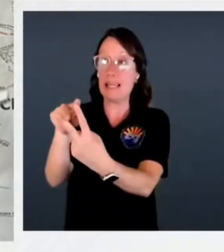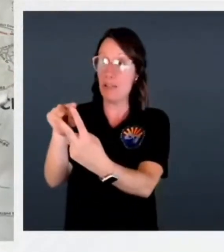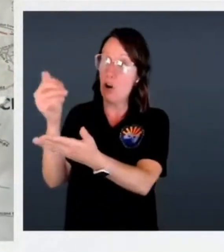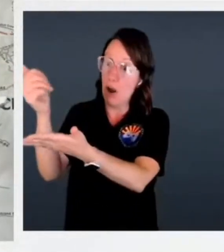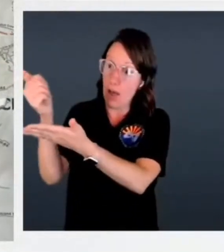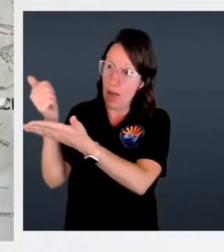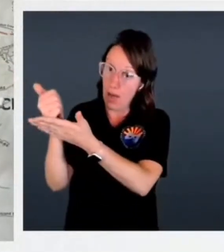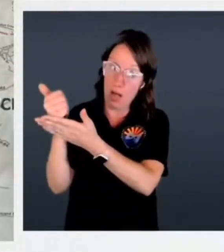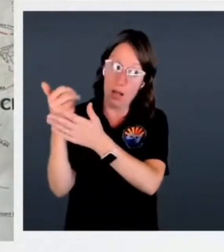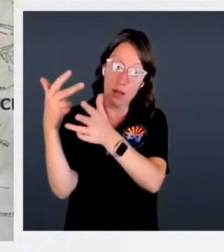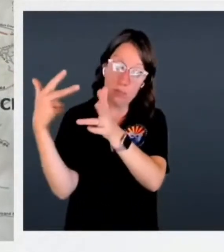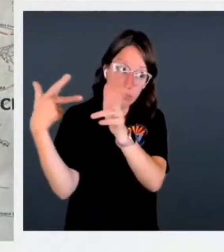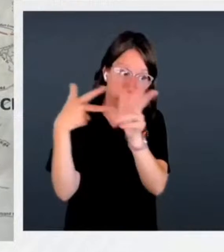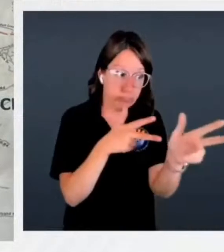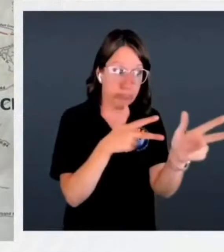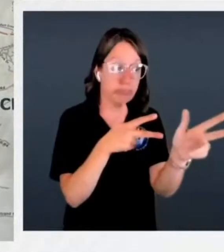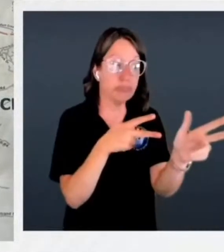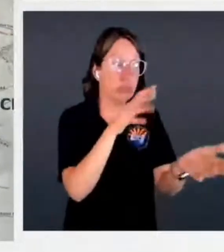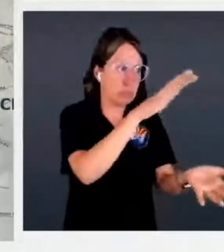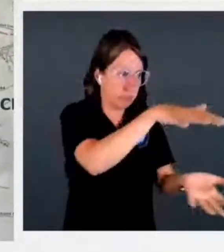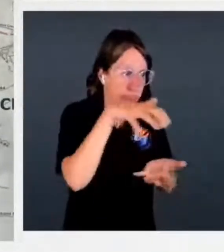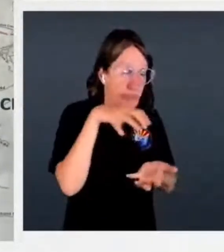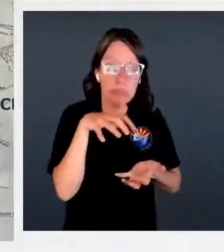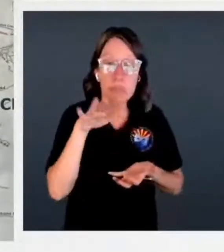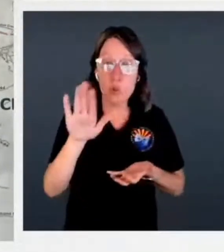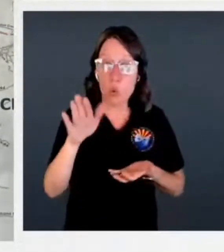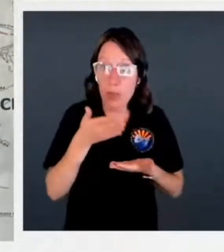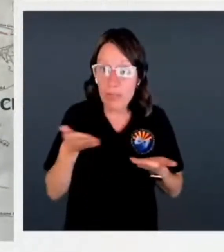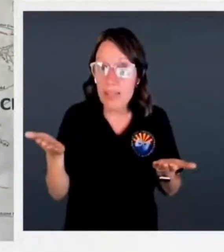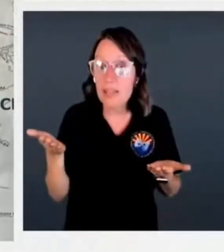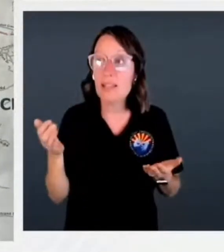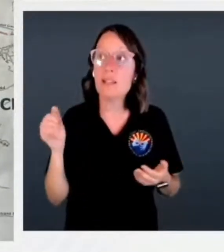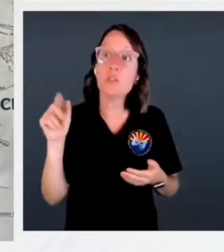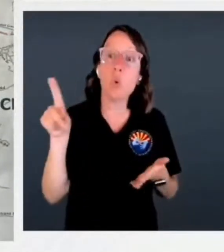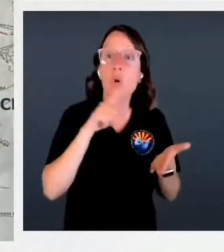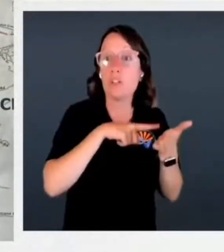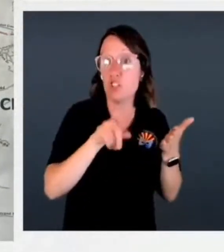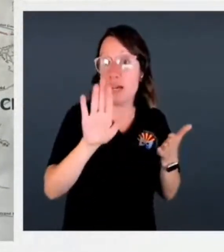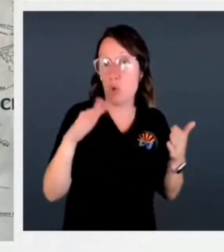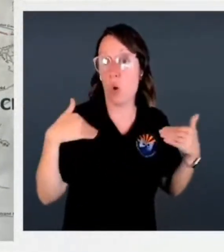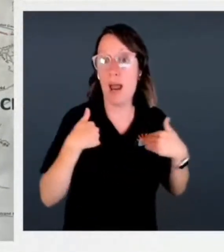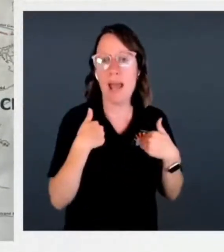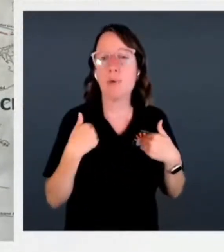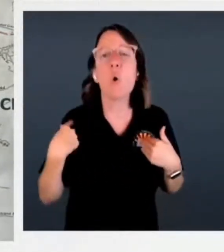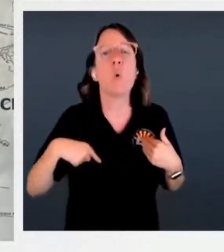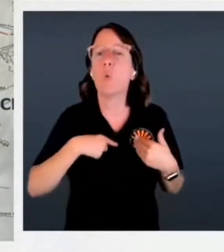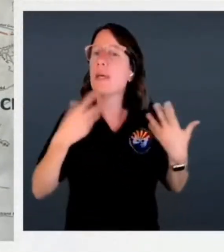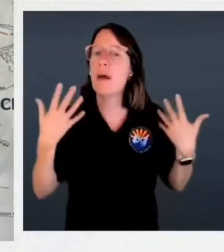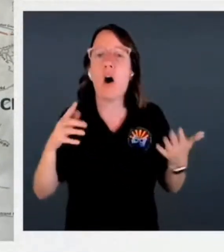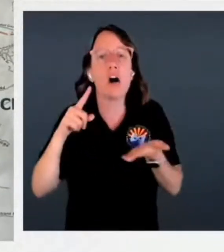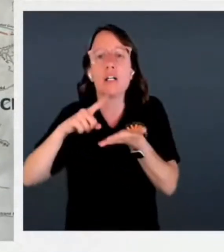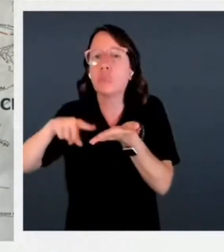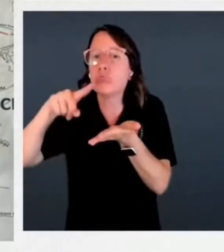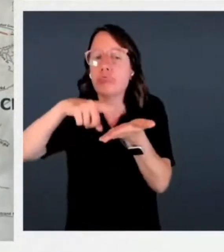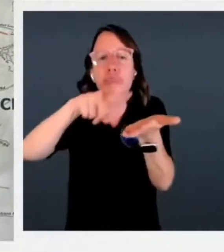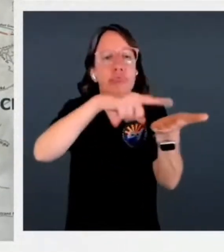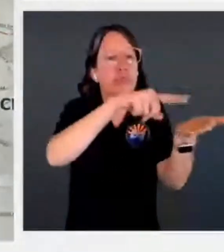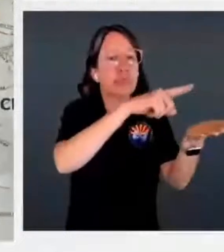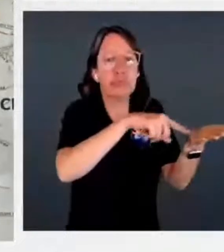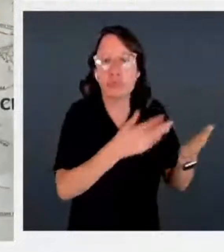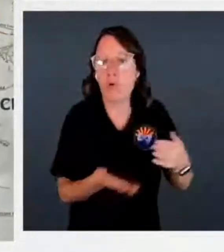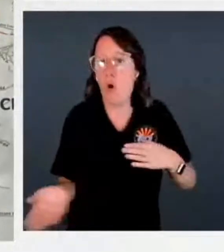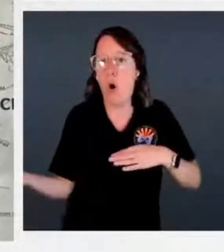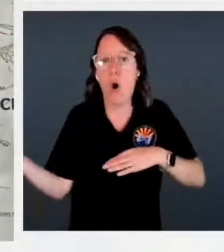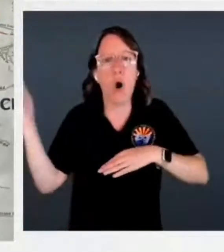in ourselves and checking. Now, we've been doing that anyway because we've been going around numerous times a day,